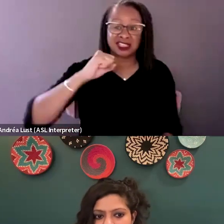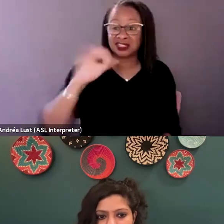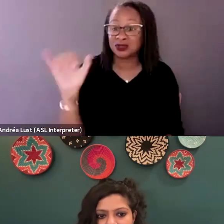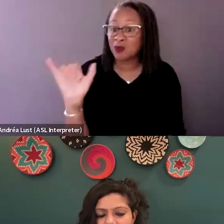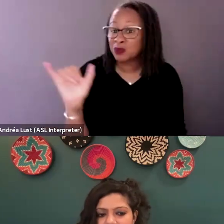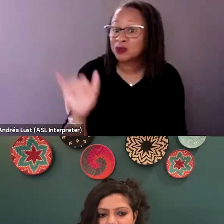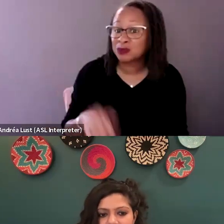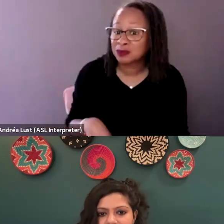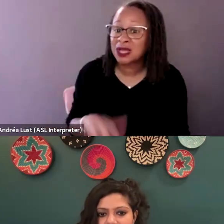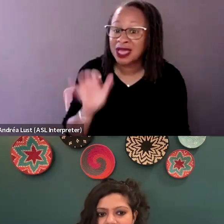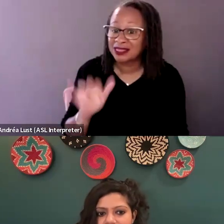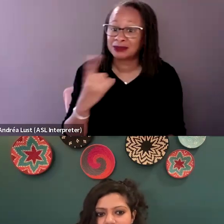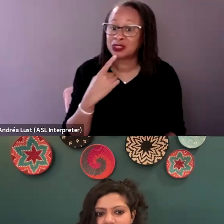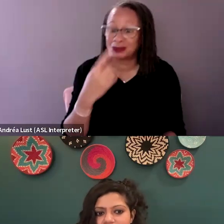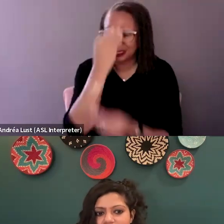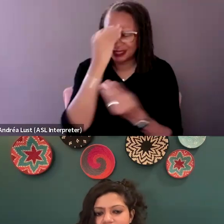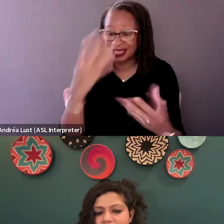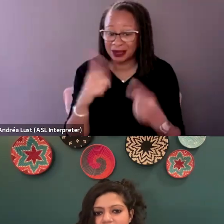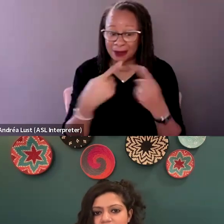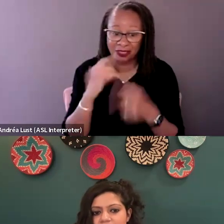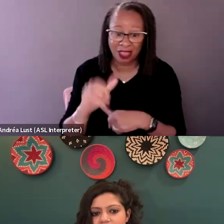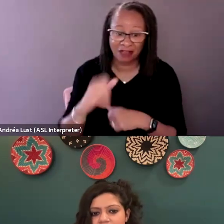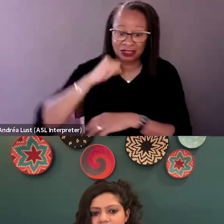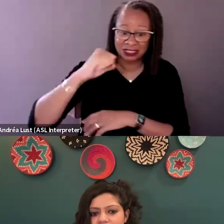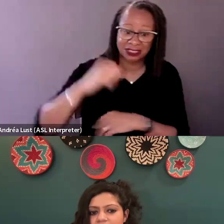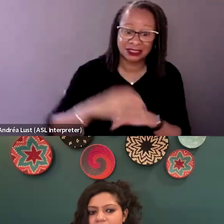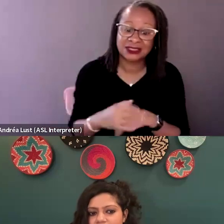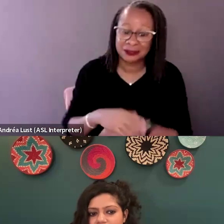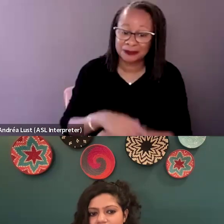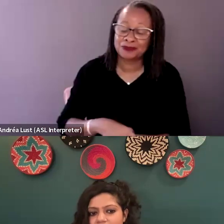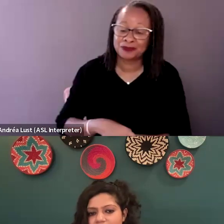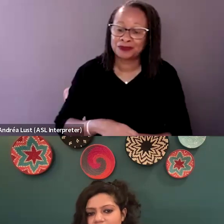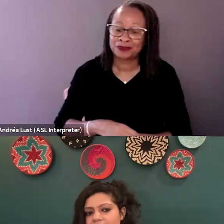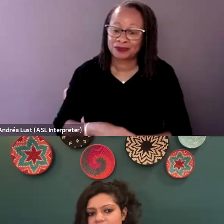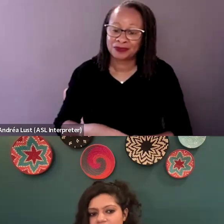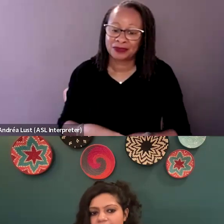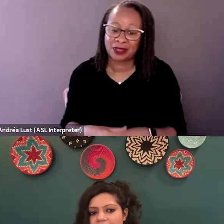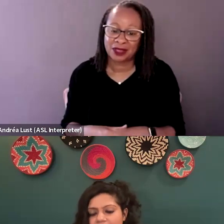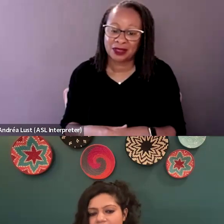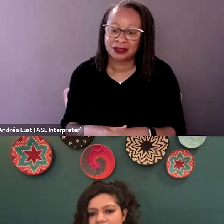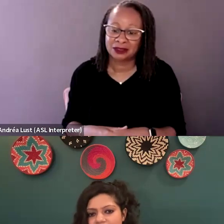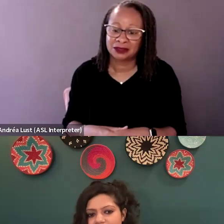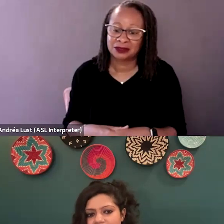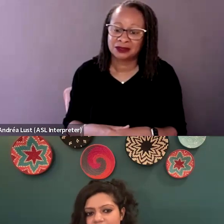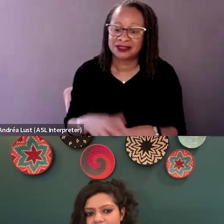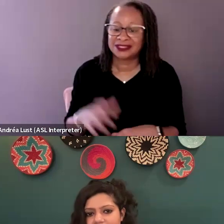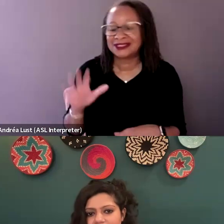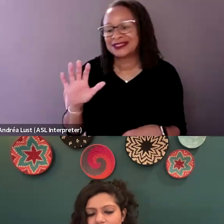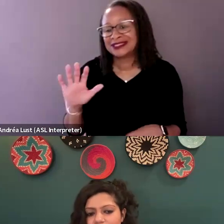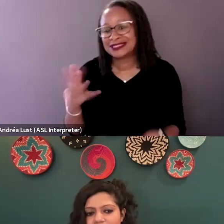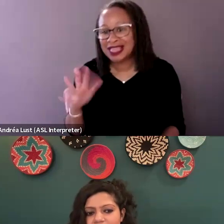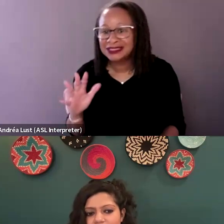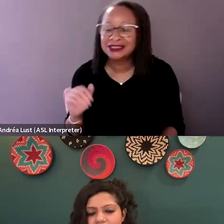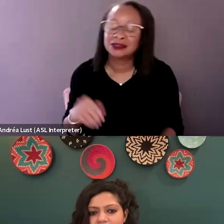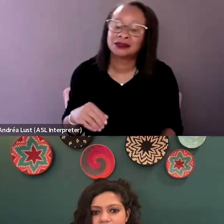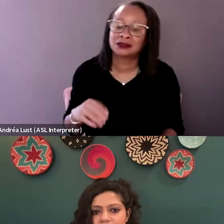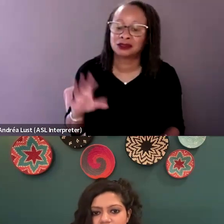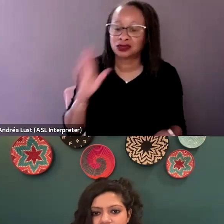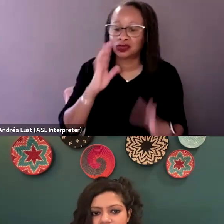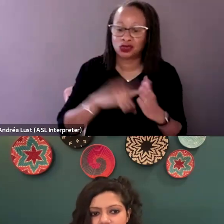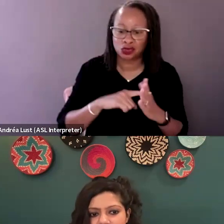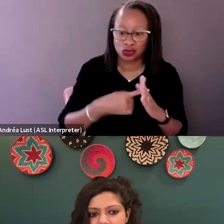you're doing with it, where it's undeniable, where it's yours, and also in terms of visibility, that you have been to